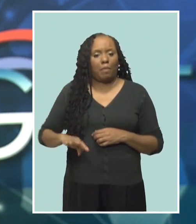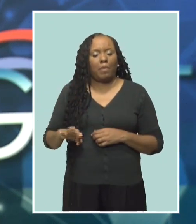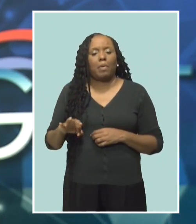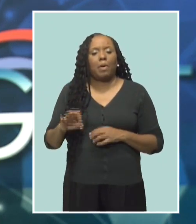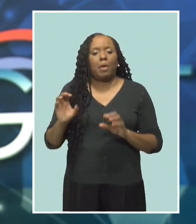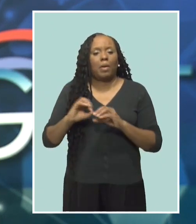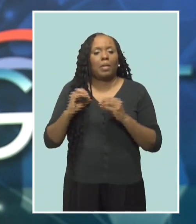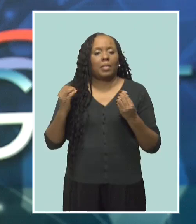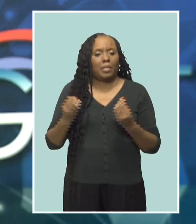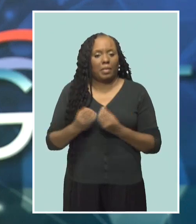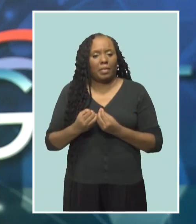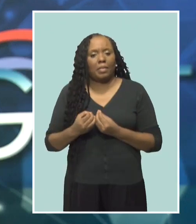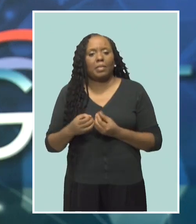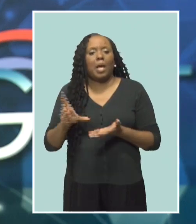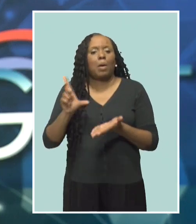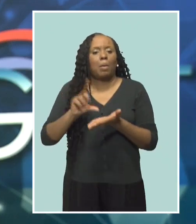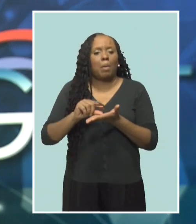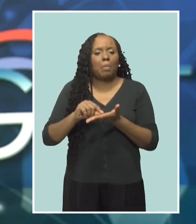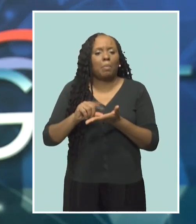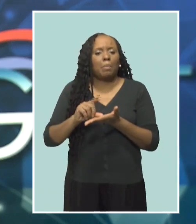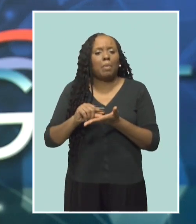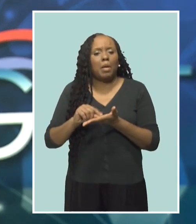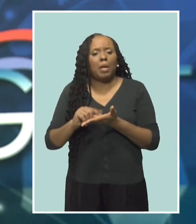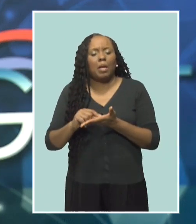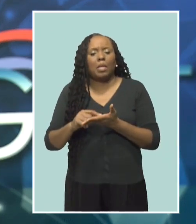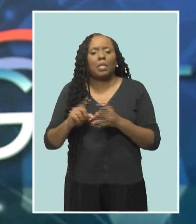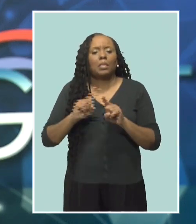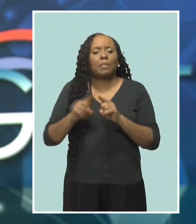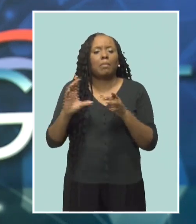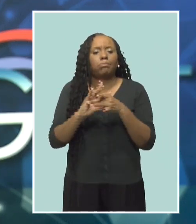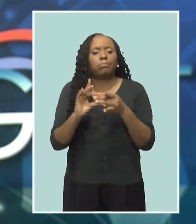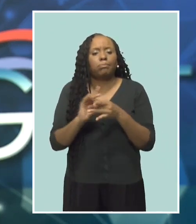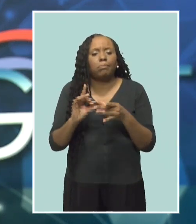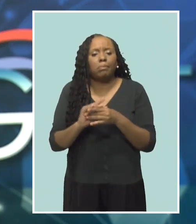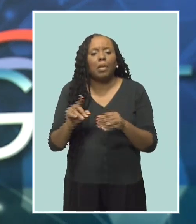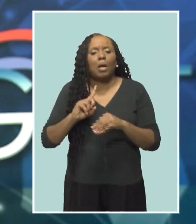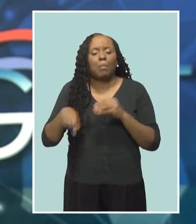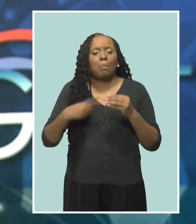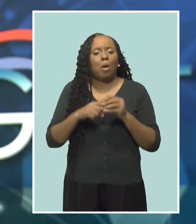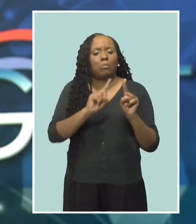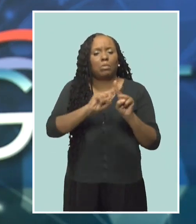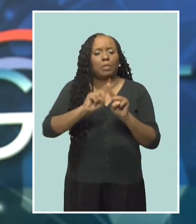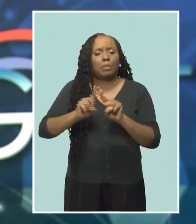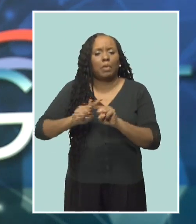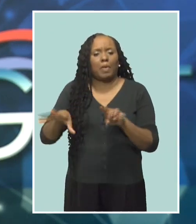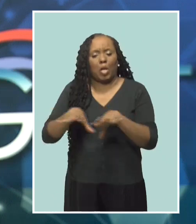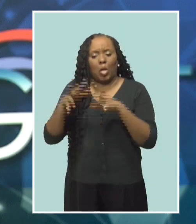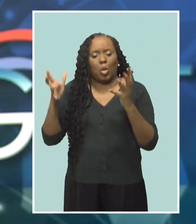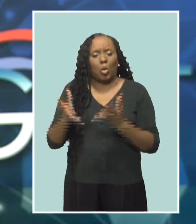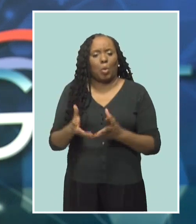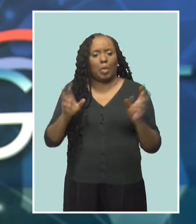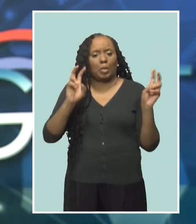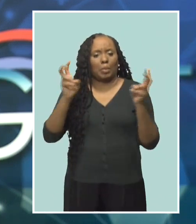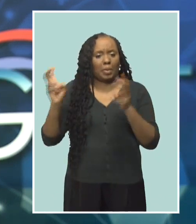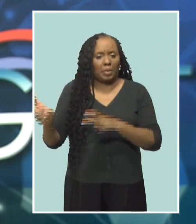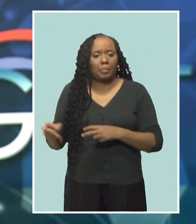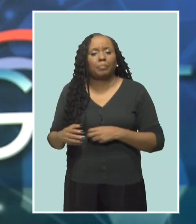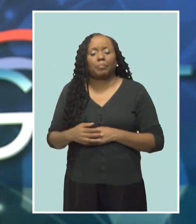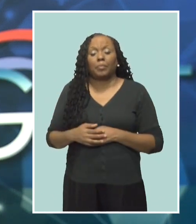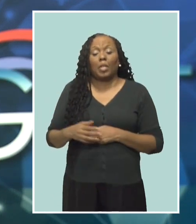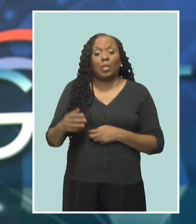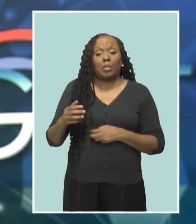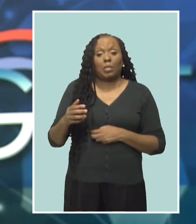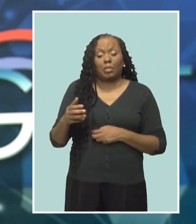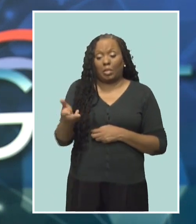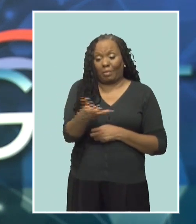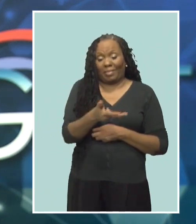non-profit media organization that publishes and syndicates commentary and analysis on a variety of global topics. The three highlighted the need to